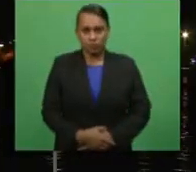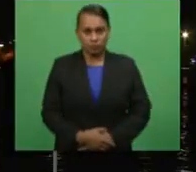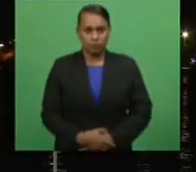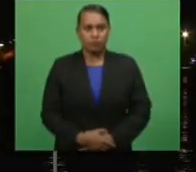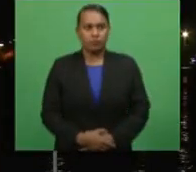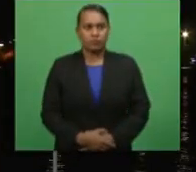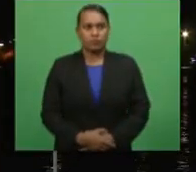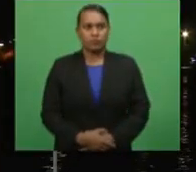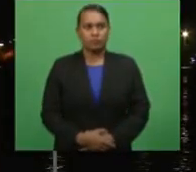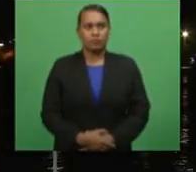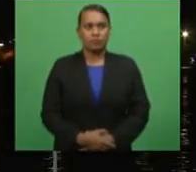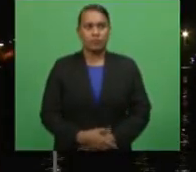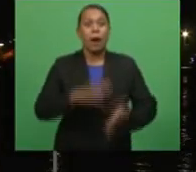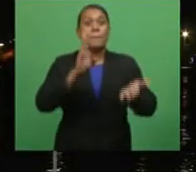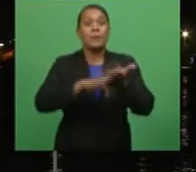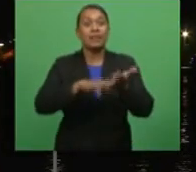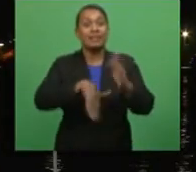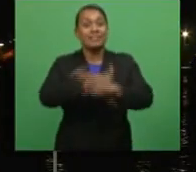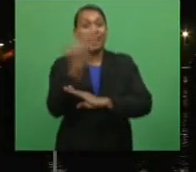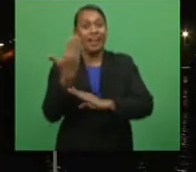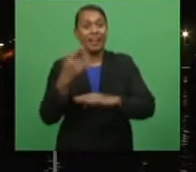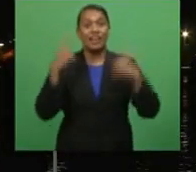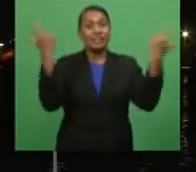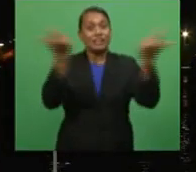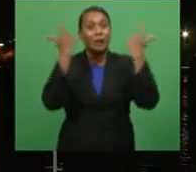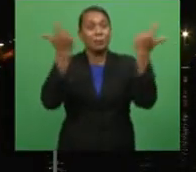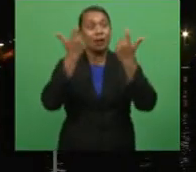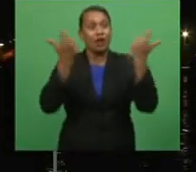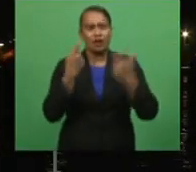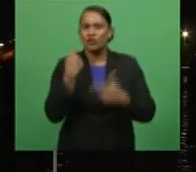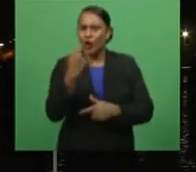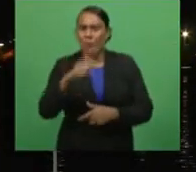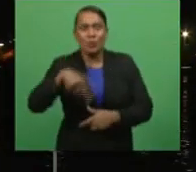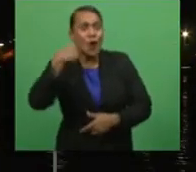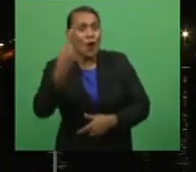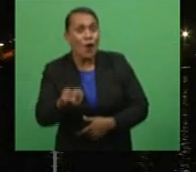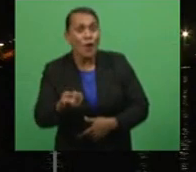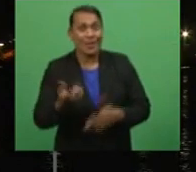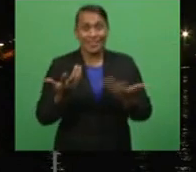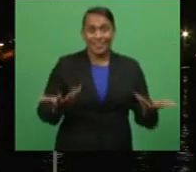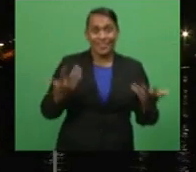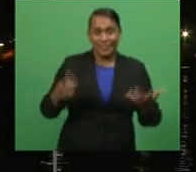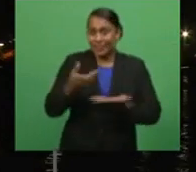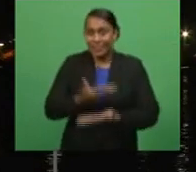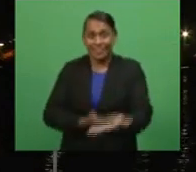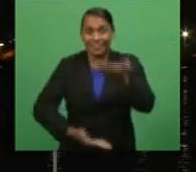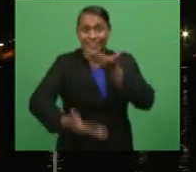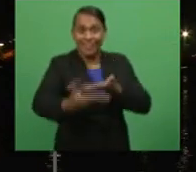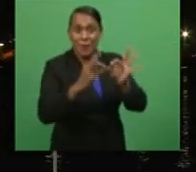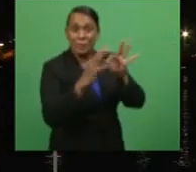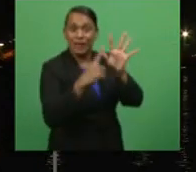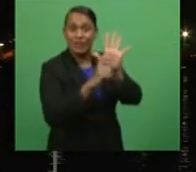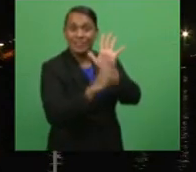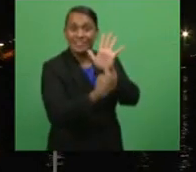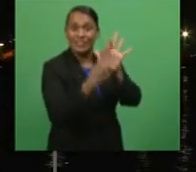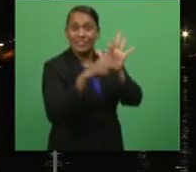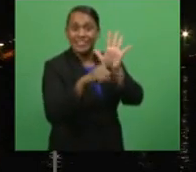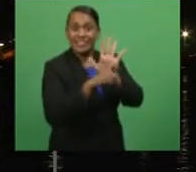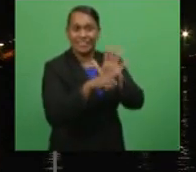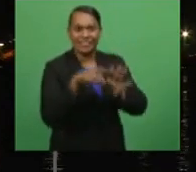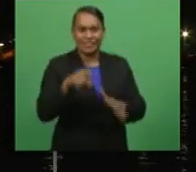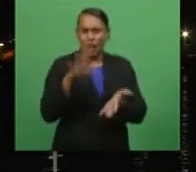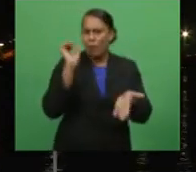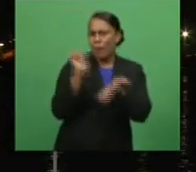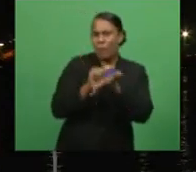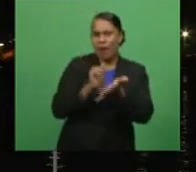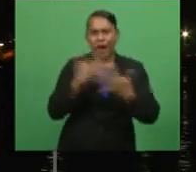With Mother's Day to be celebrated in most households tomorrow, the barter trading system that's taken the country by storm has made